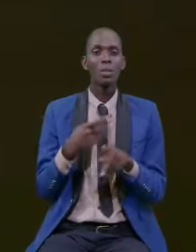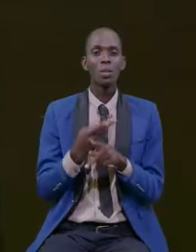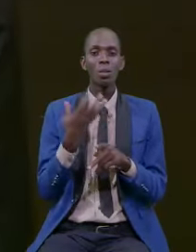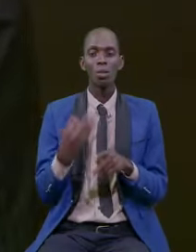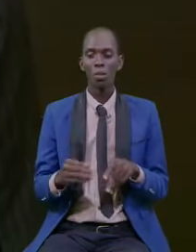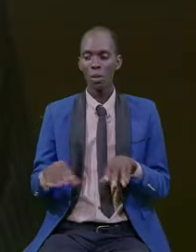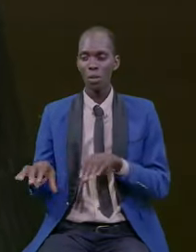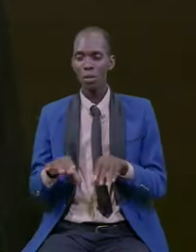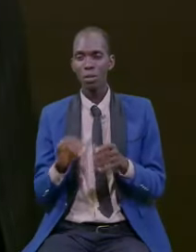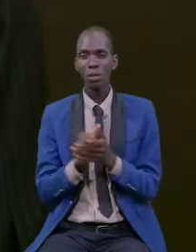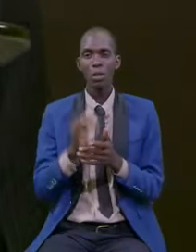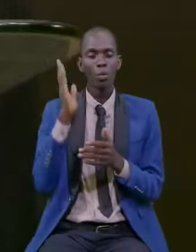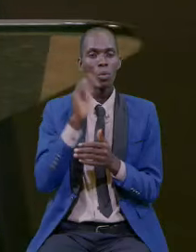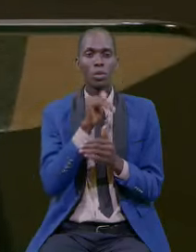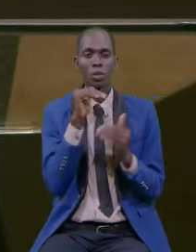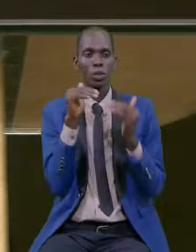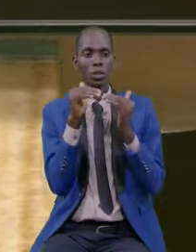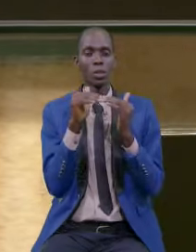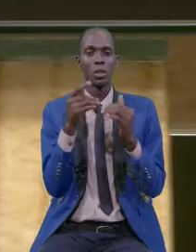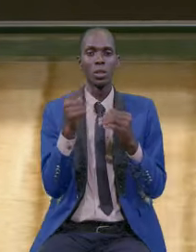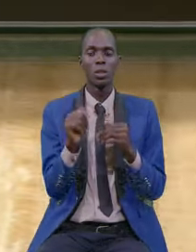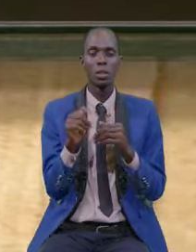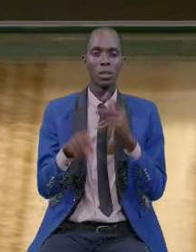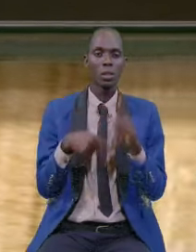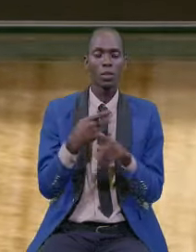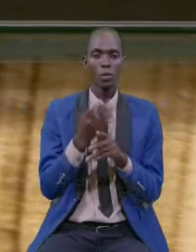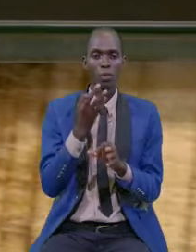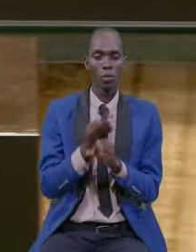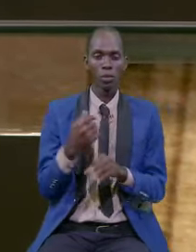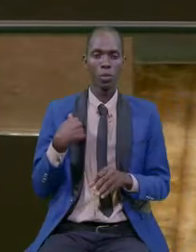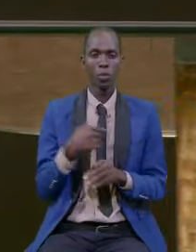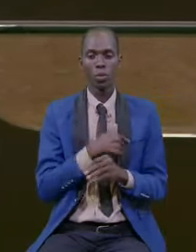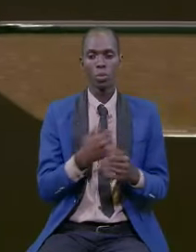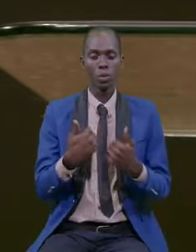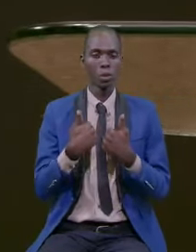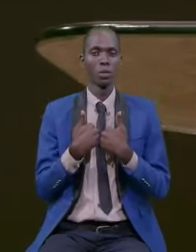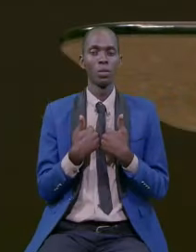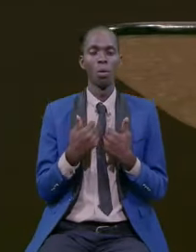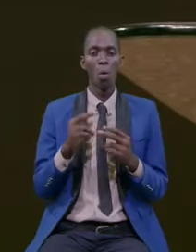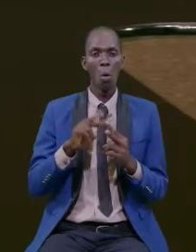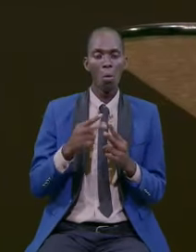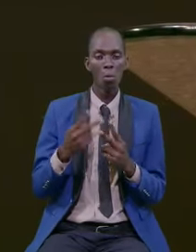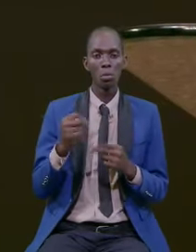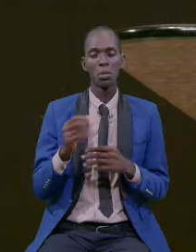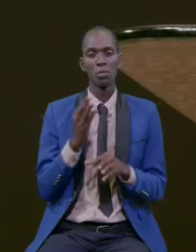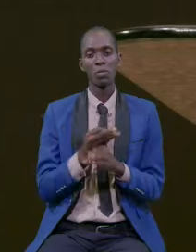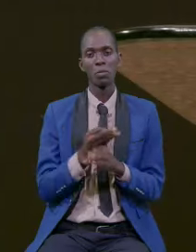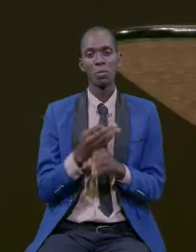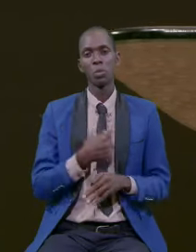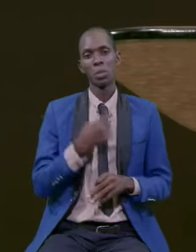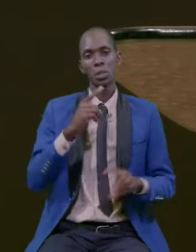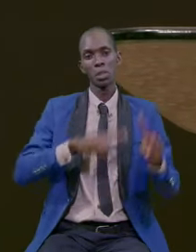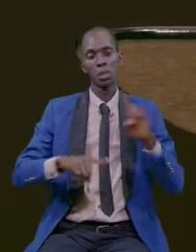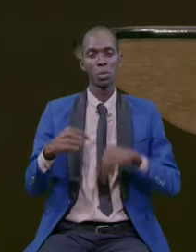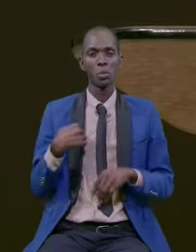the faith that we profess, that we profess. The faith that is dead,